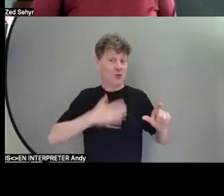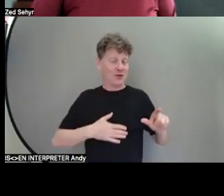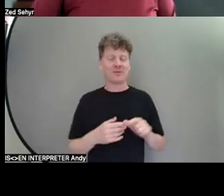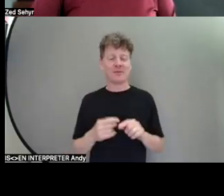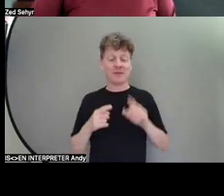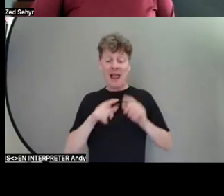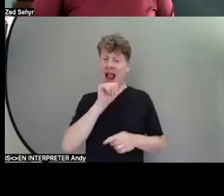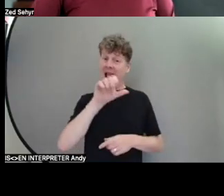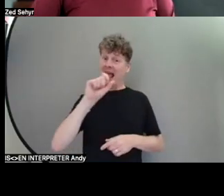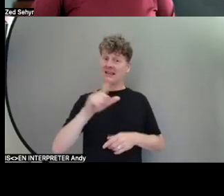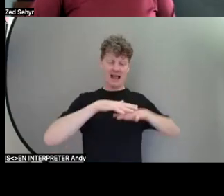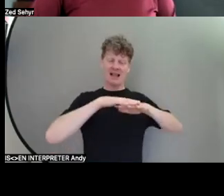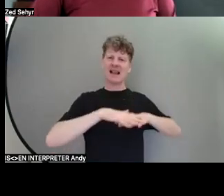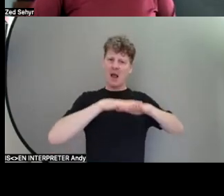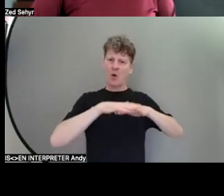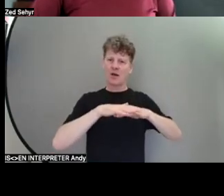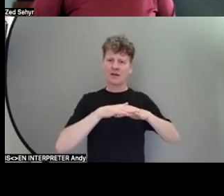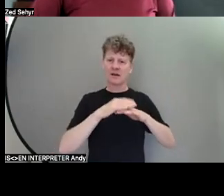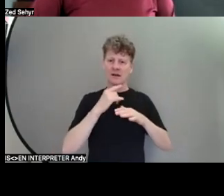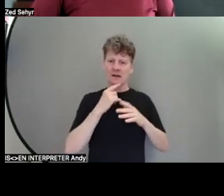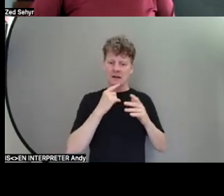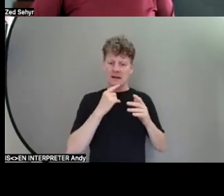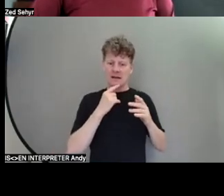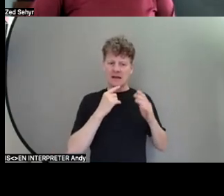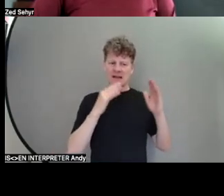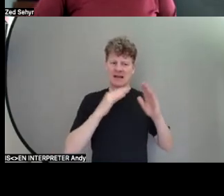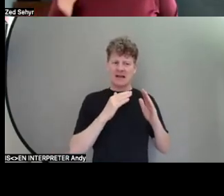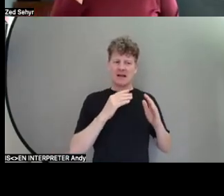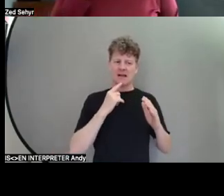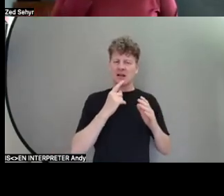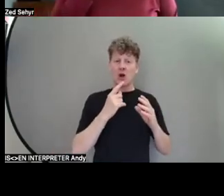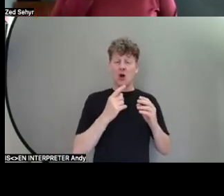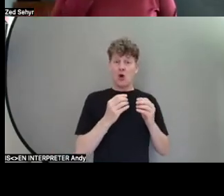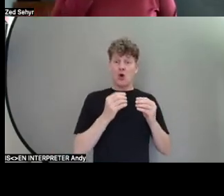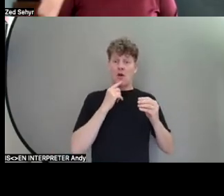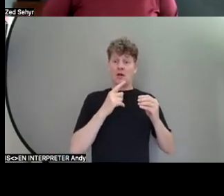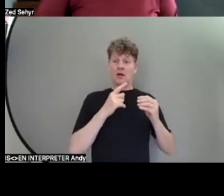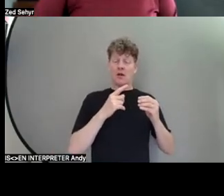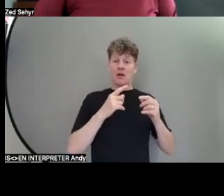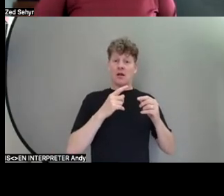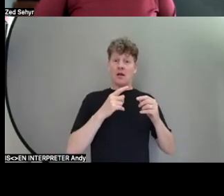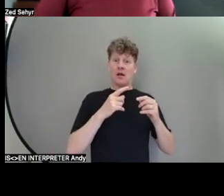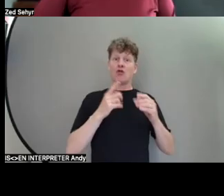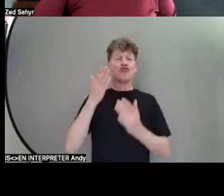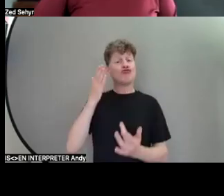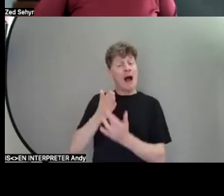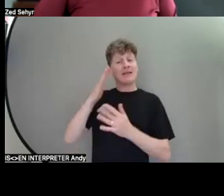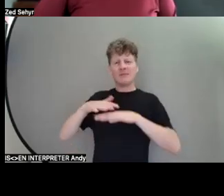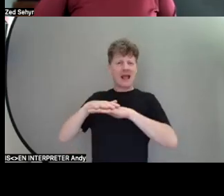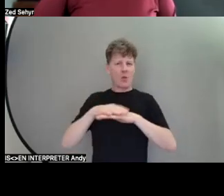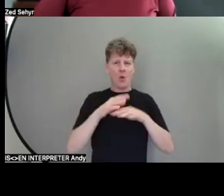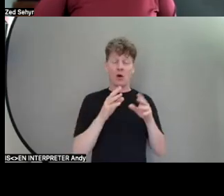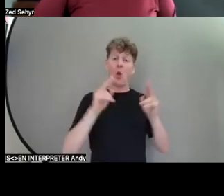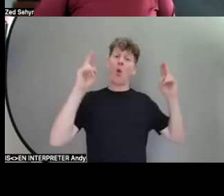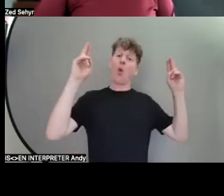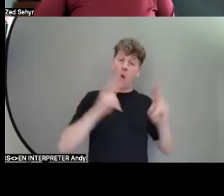networks tend to have small world characteristics, but with greater sparsity than random networks. What we see is lower